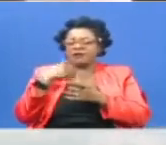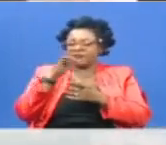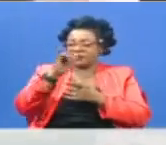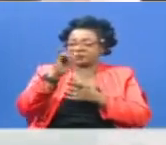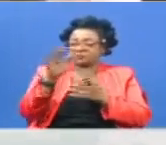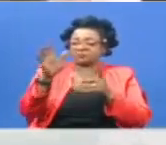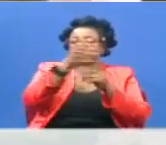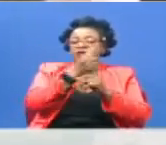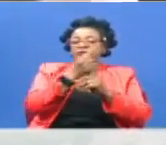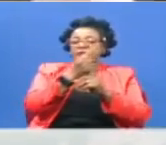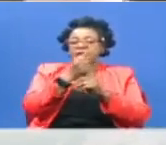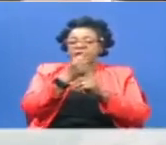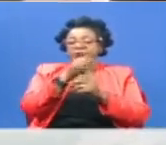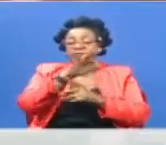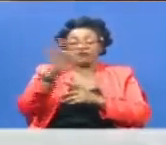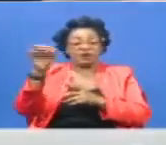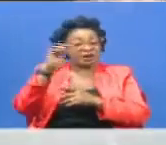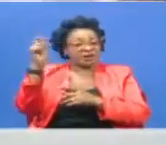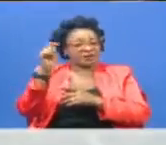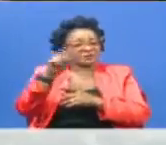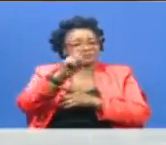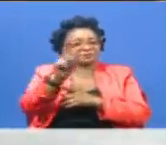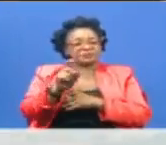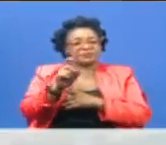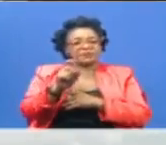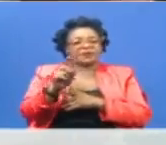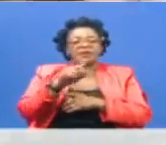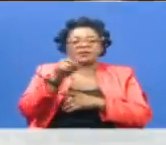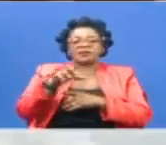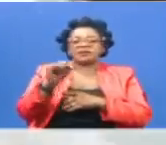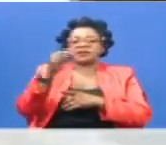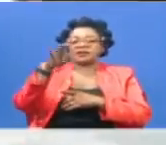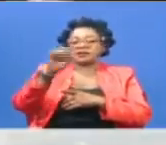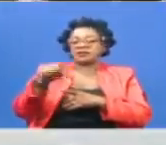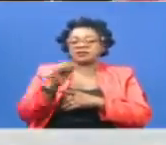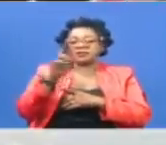and take it back to Ford Kenya? Zakis Masame, NTV.